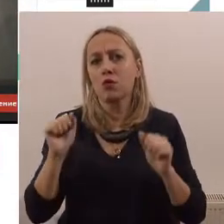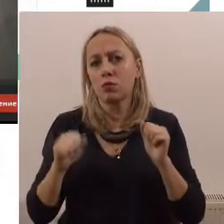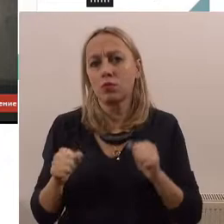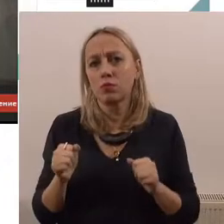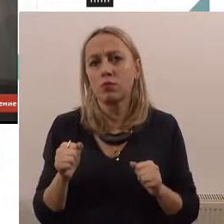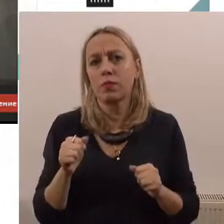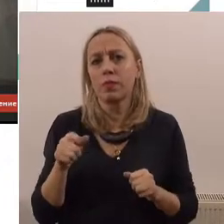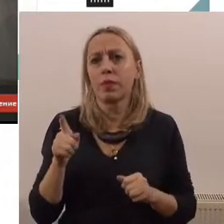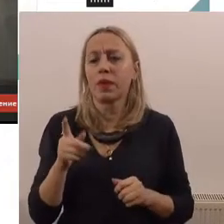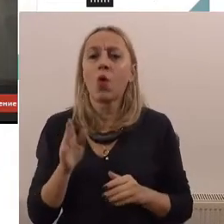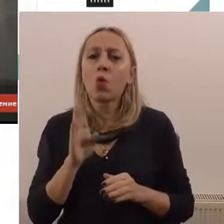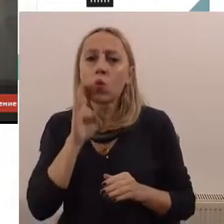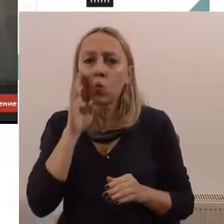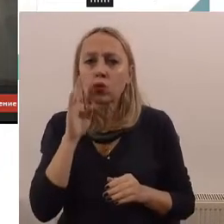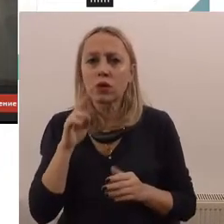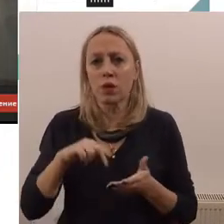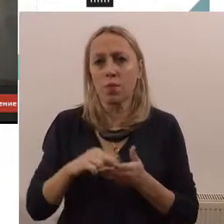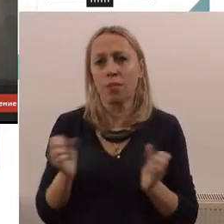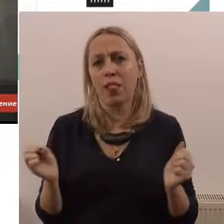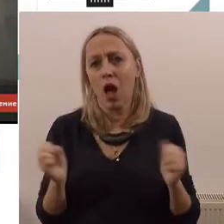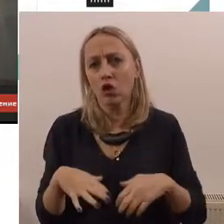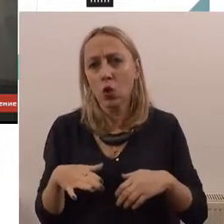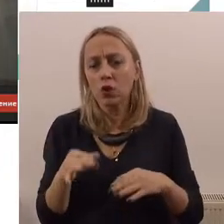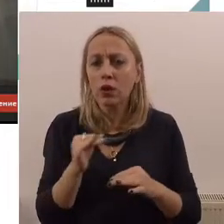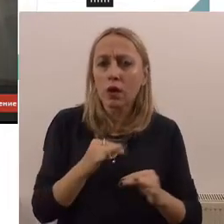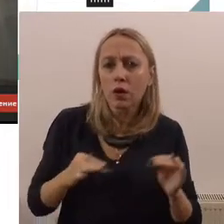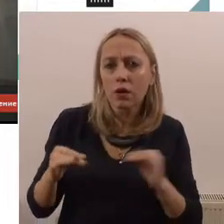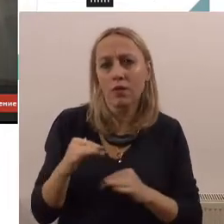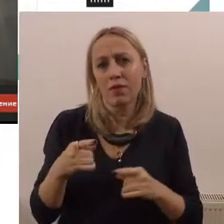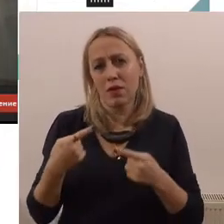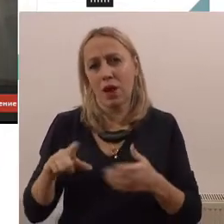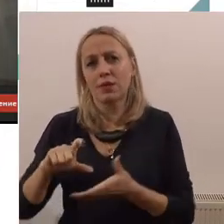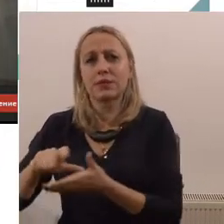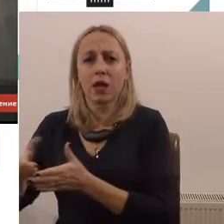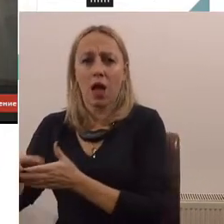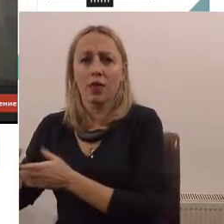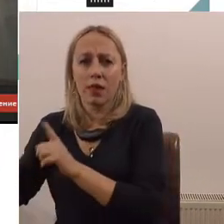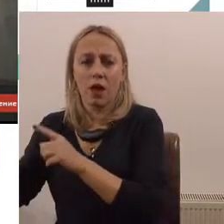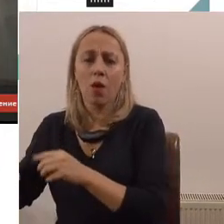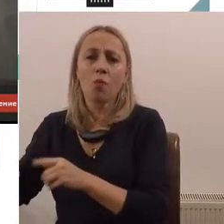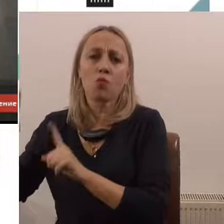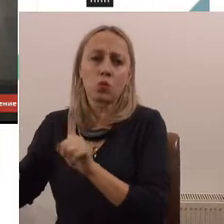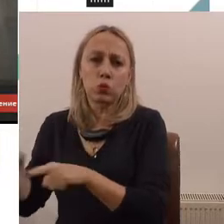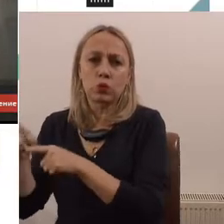in their area of responsibility. So we would have to run